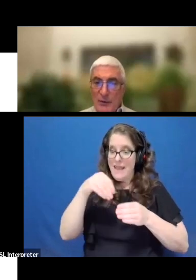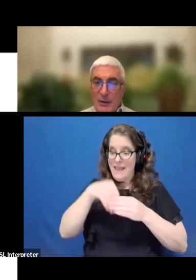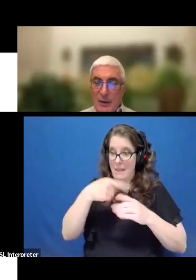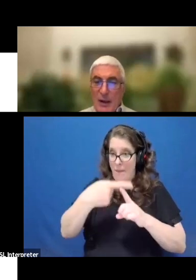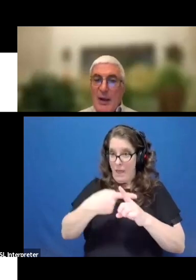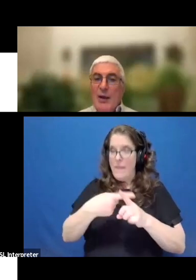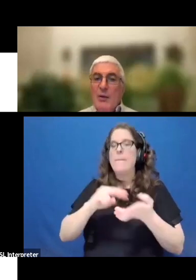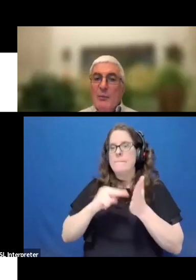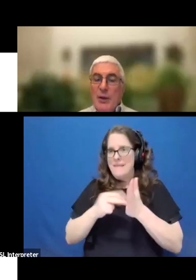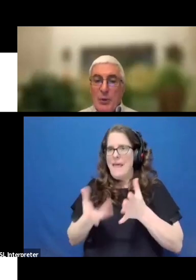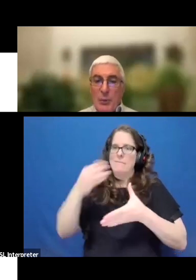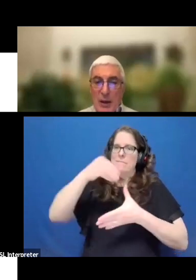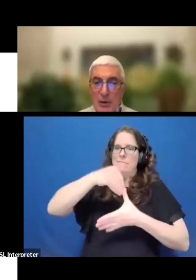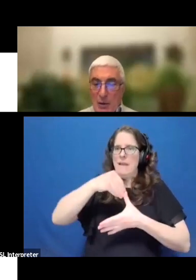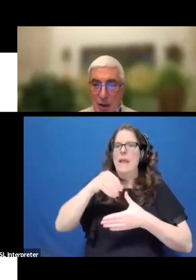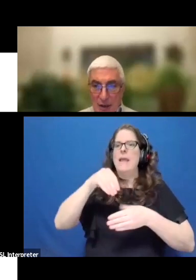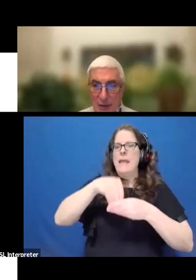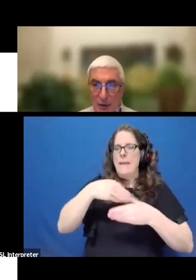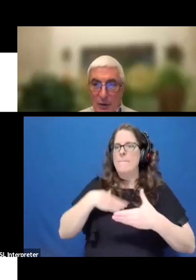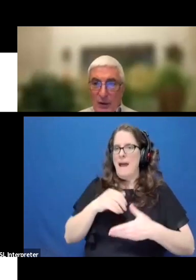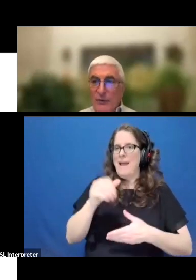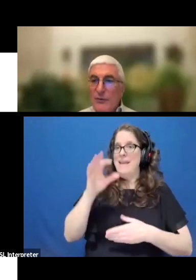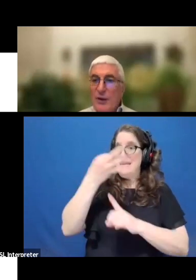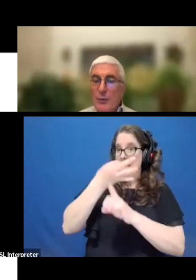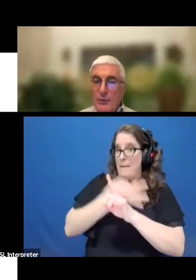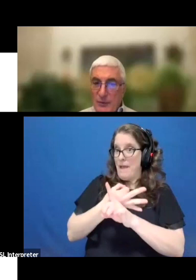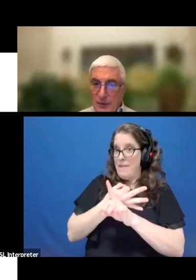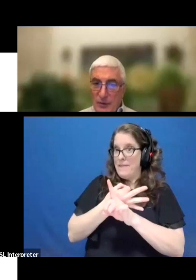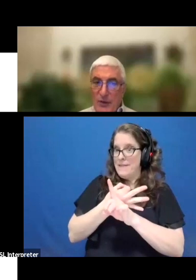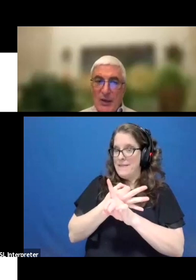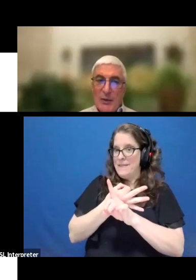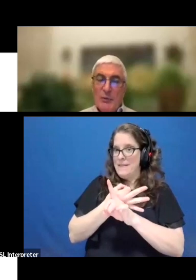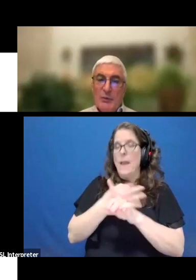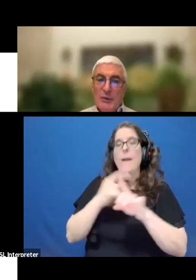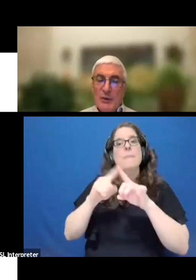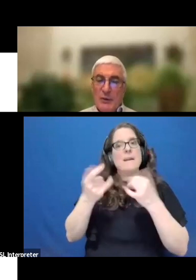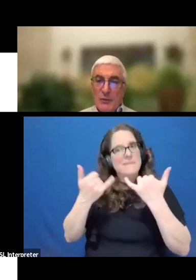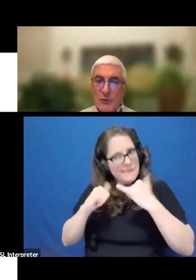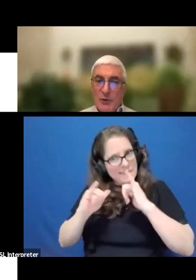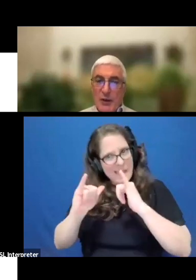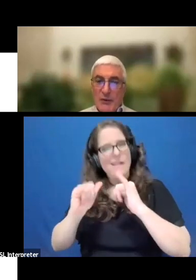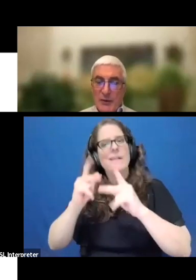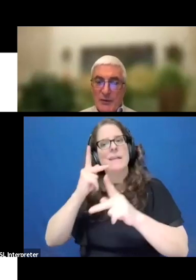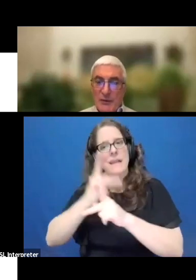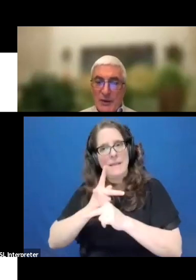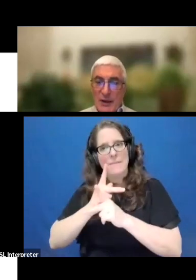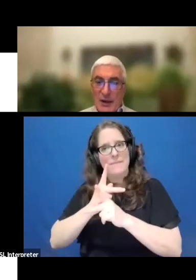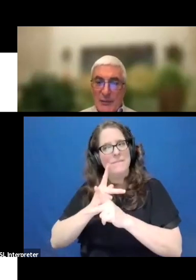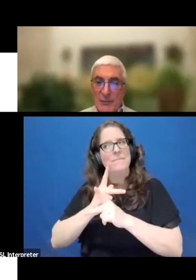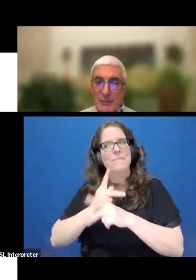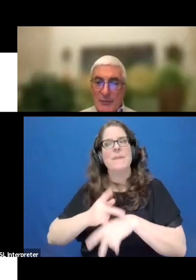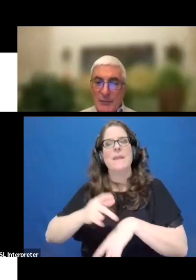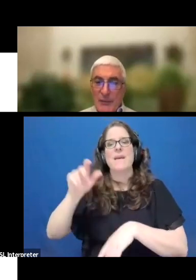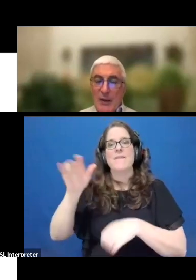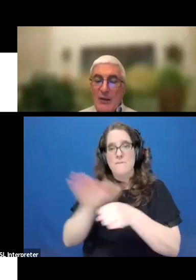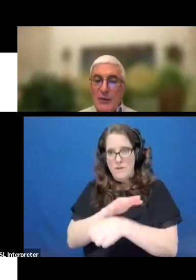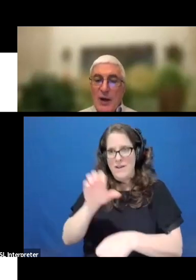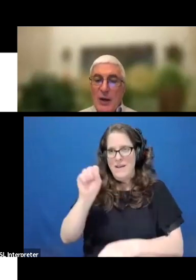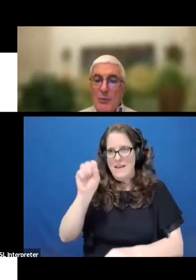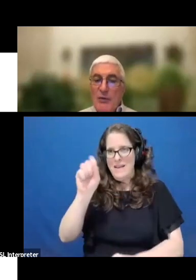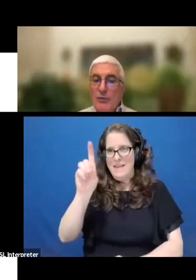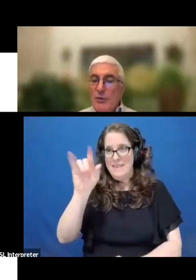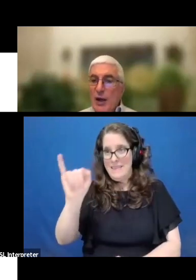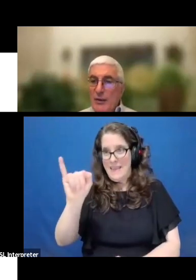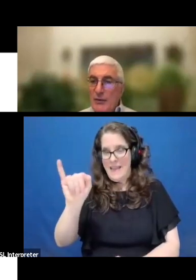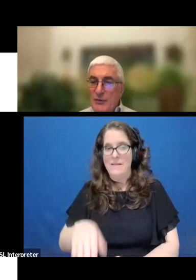months. But no matter how high their earnings, they would still keep the full SSDI. The